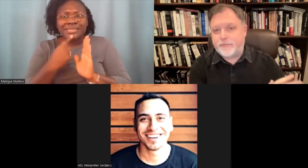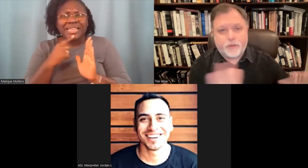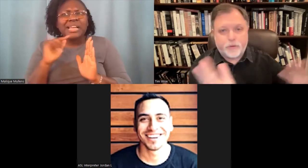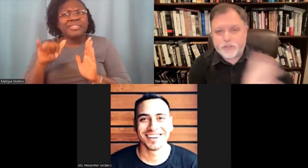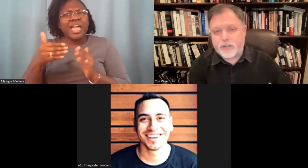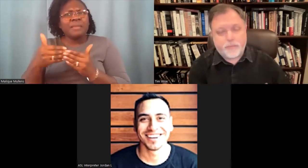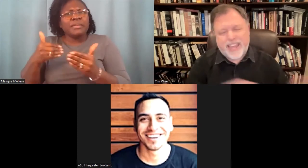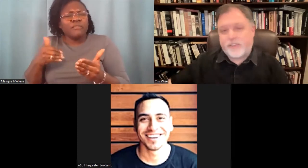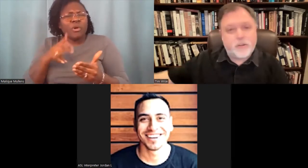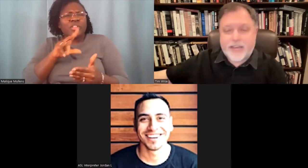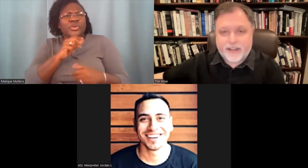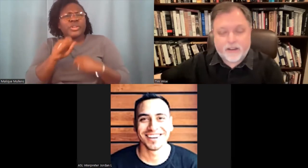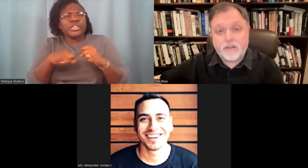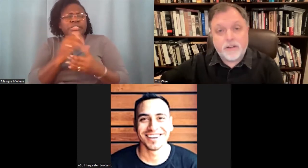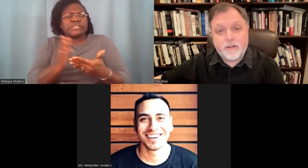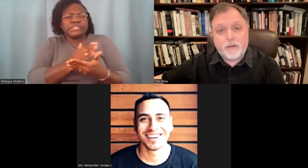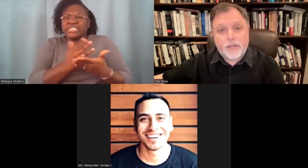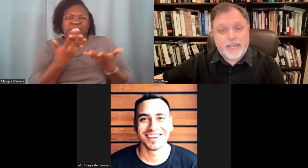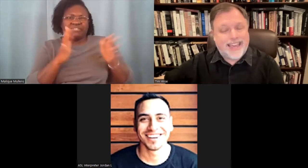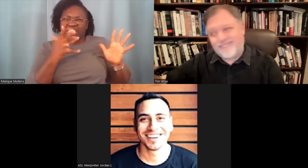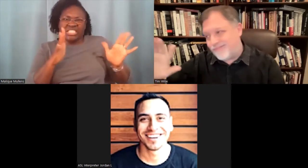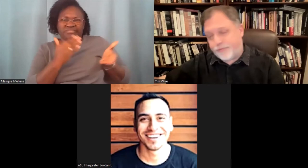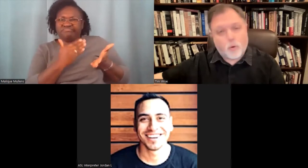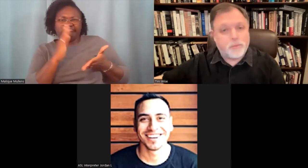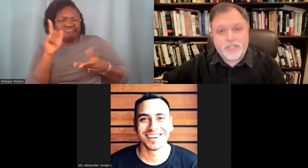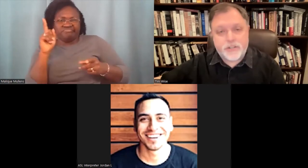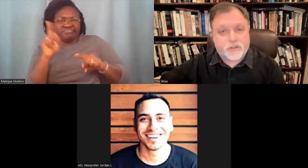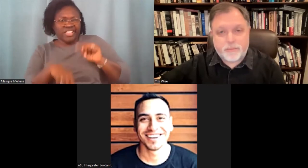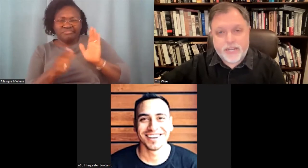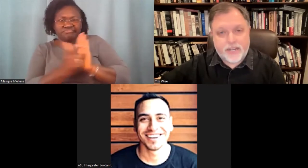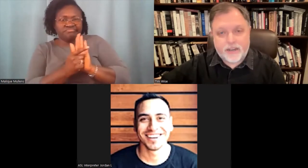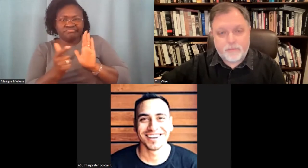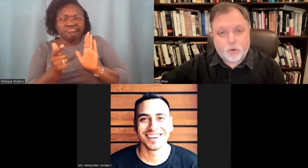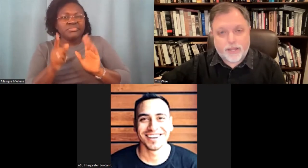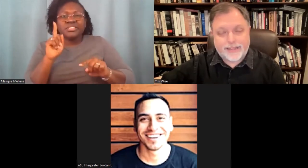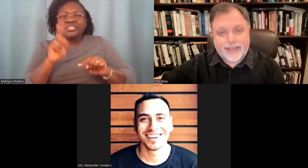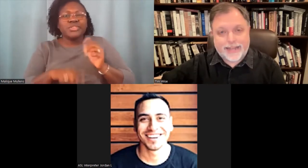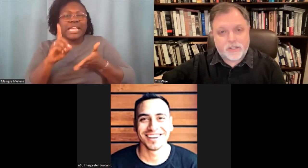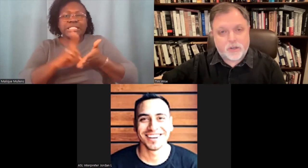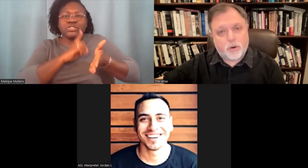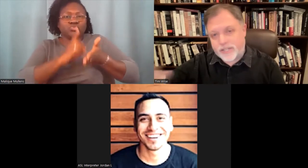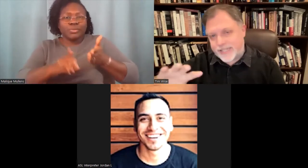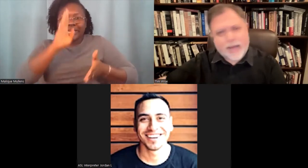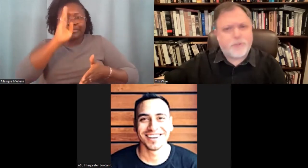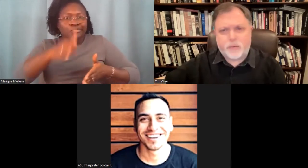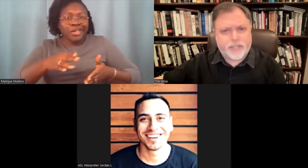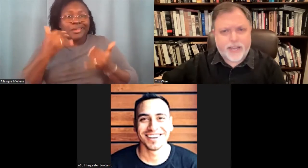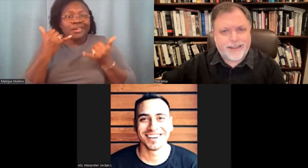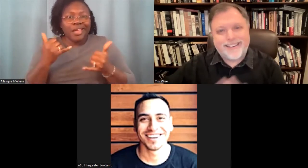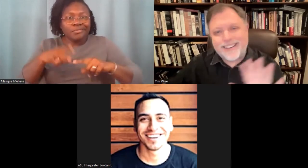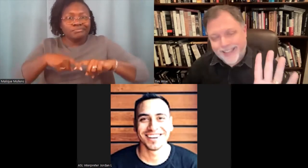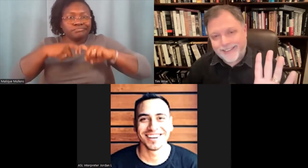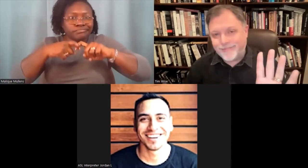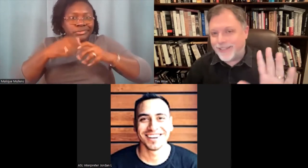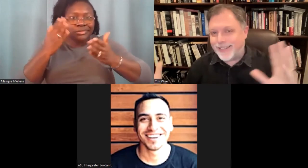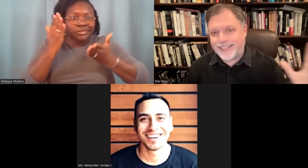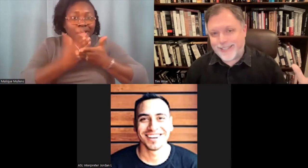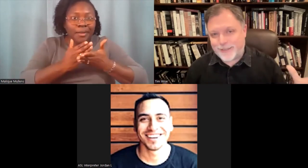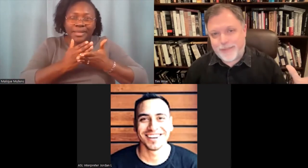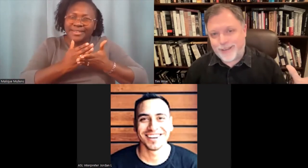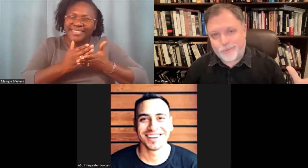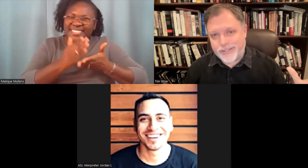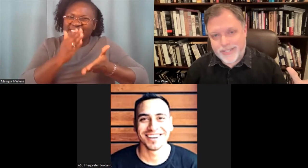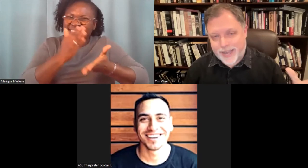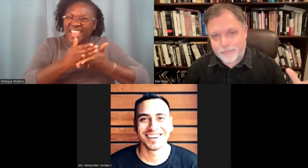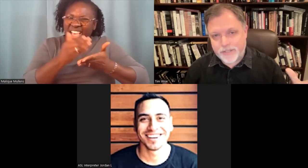we did for those 30, we can't do that now. We can't formally discriminate anymore like that. So we're going to stop doing that. Now, again, that